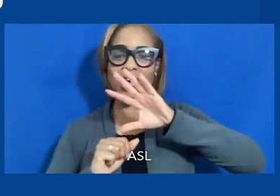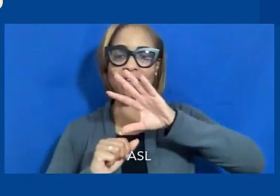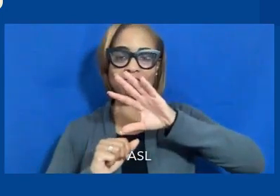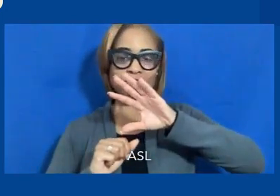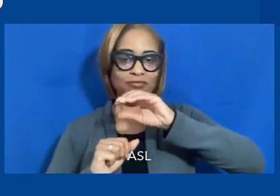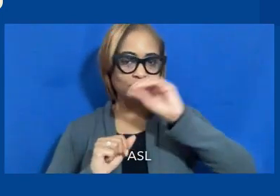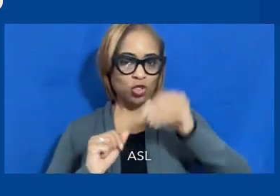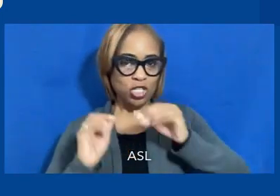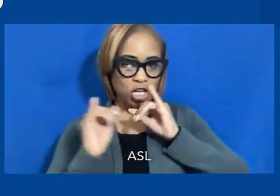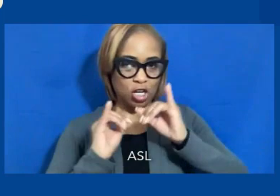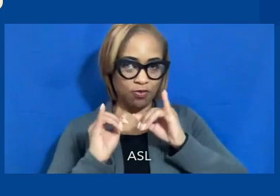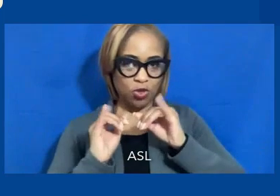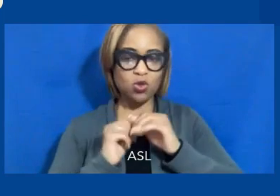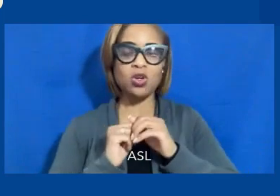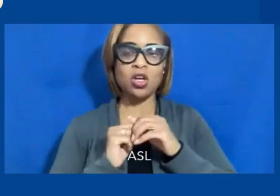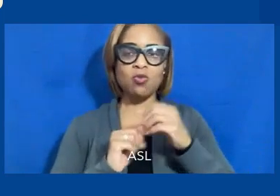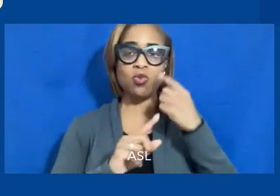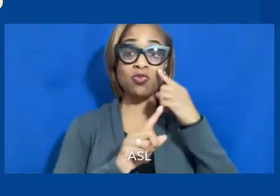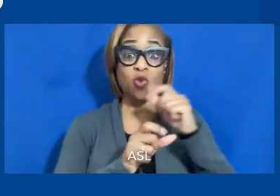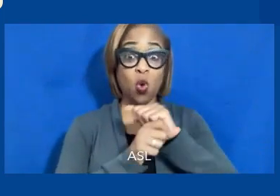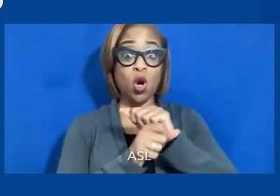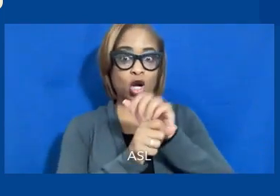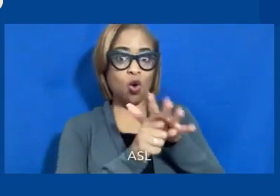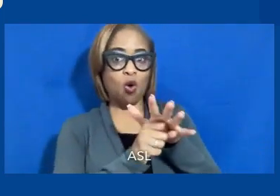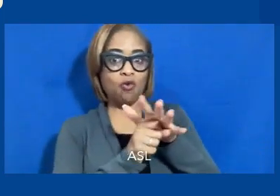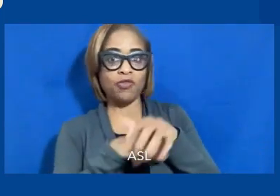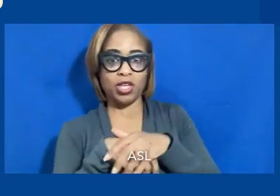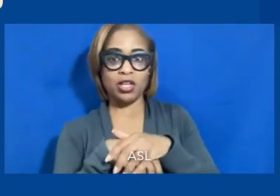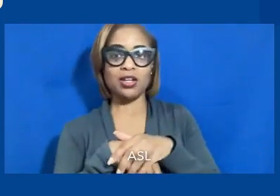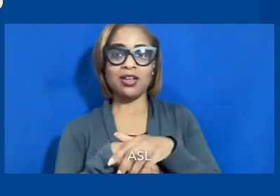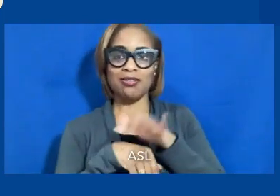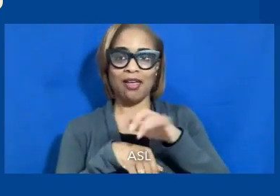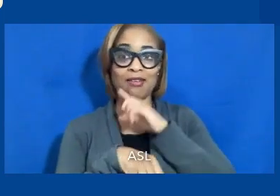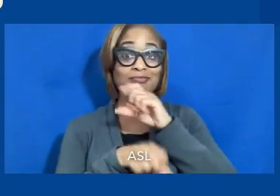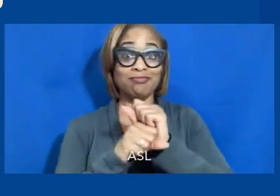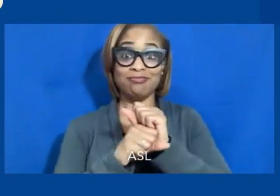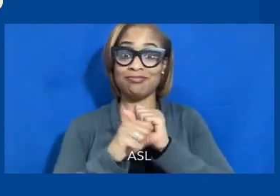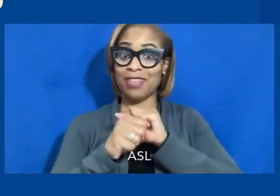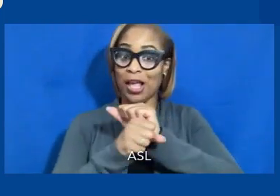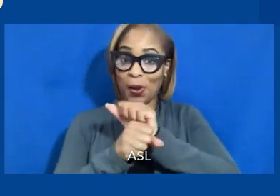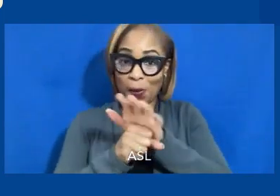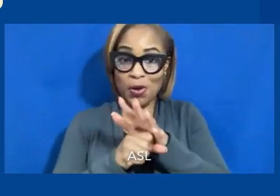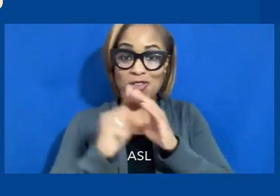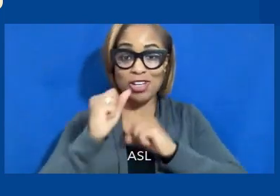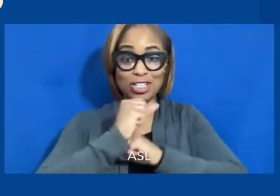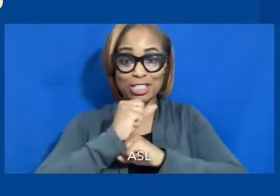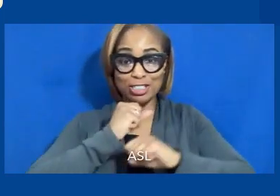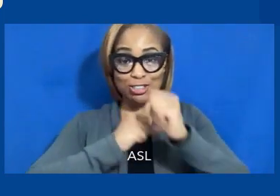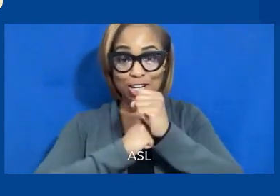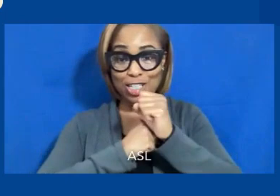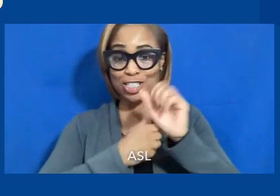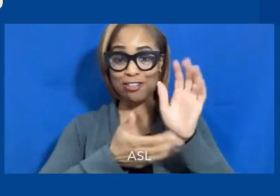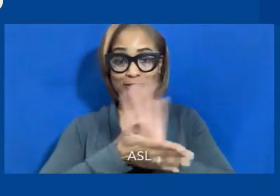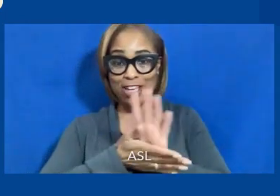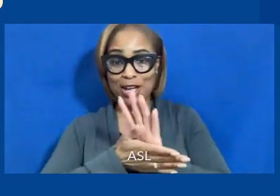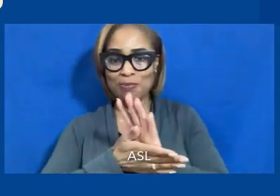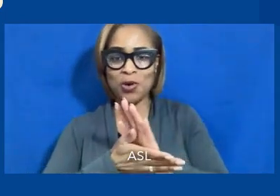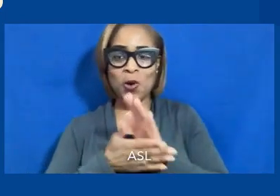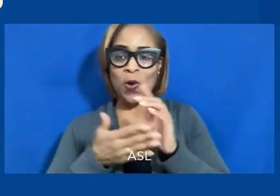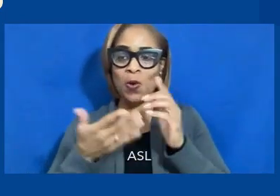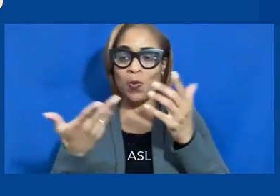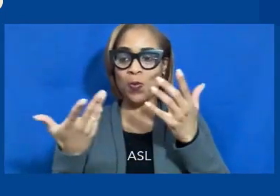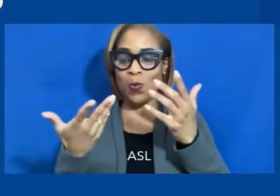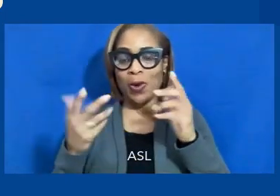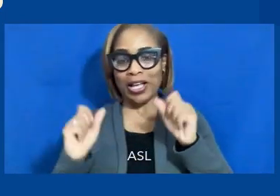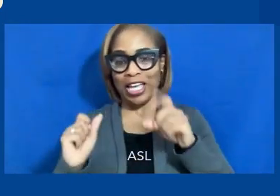was built for COVID. It was a COVID structured film. What can we do that's still complying